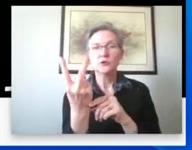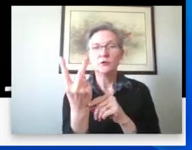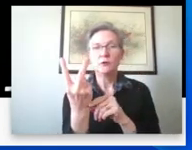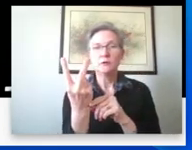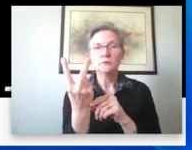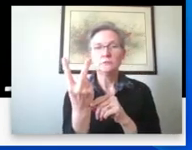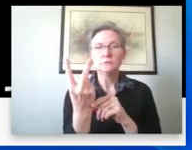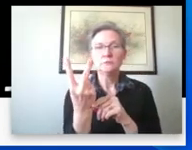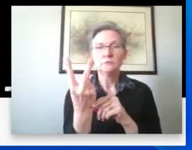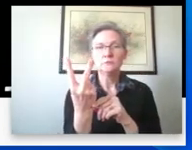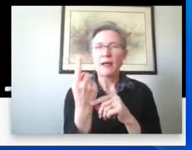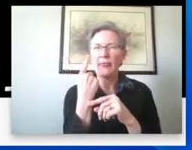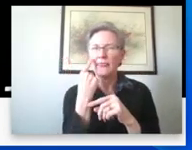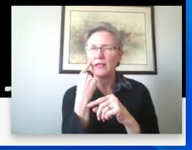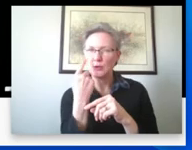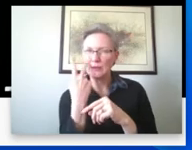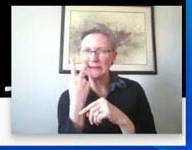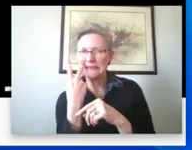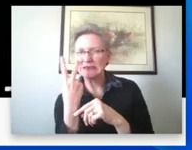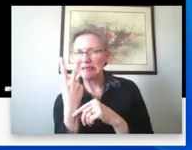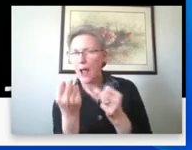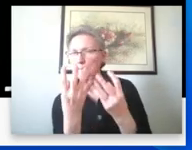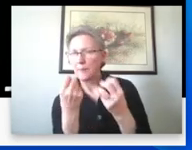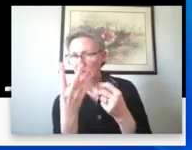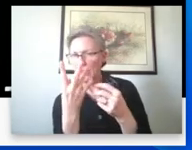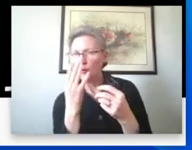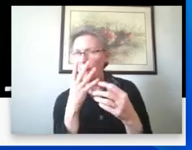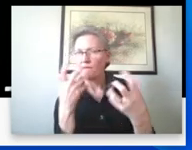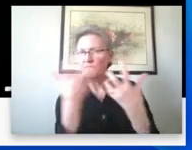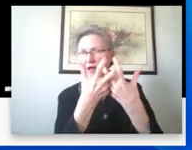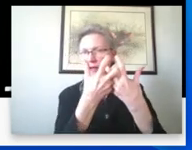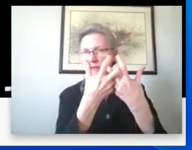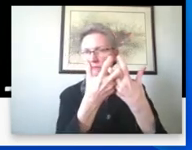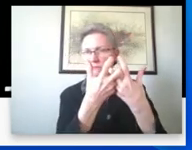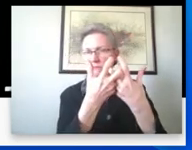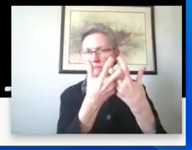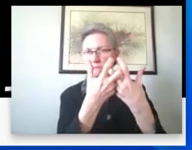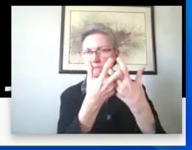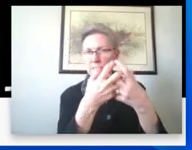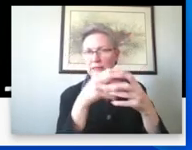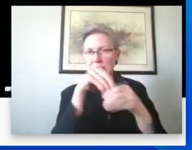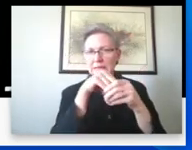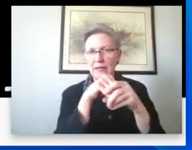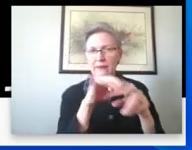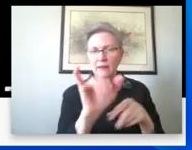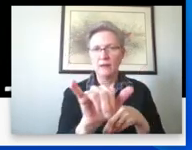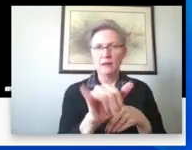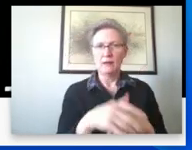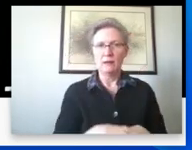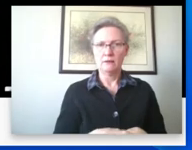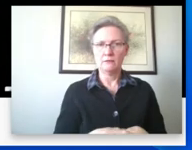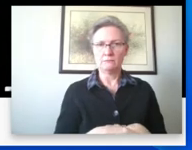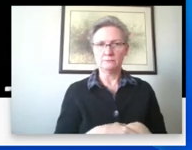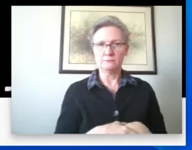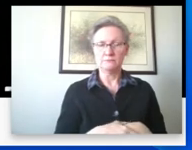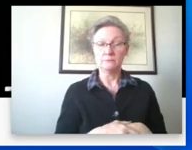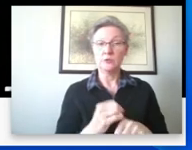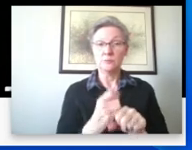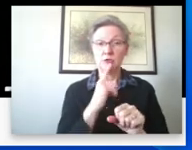2, and I bet you can pretty much guess how many are going to be in here just by looking at it. Just to make